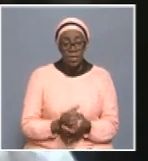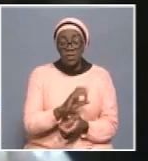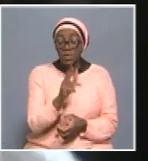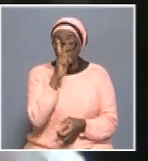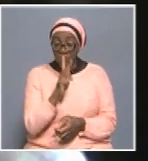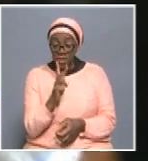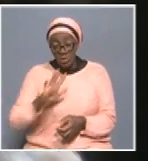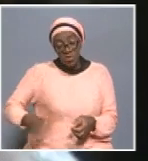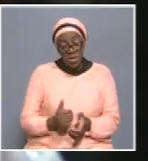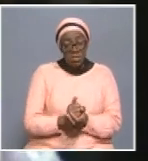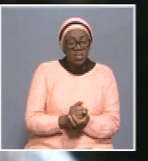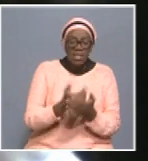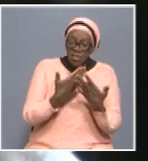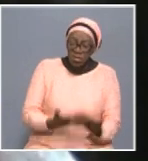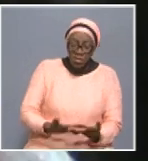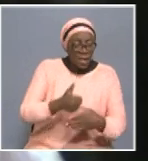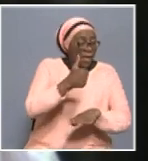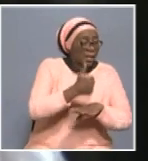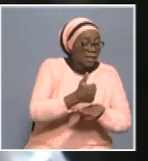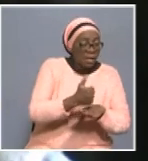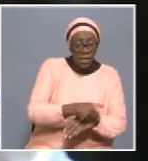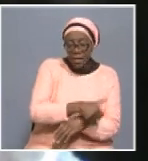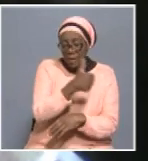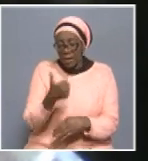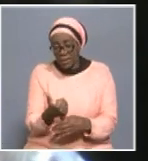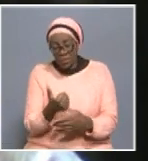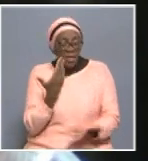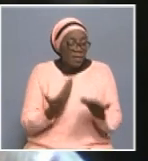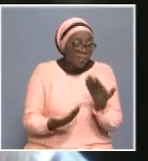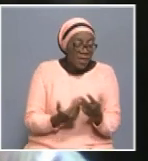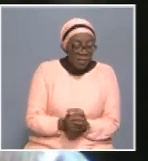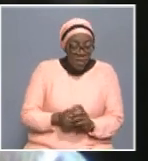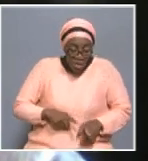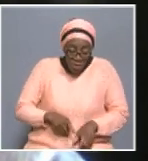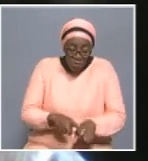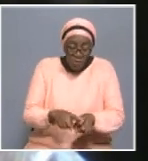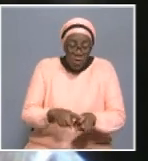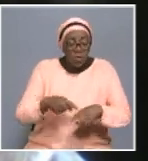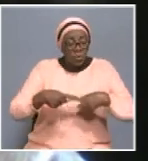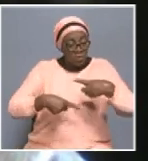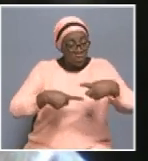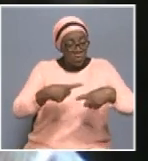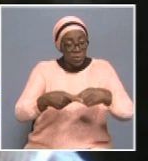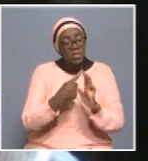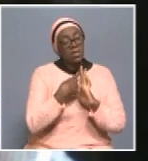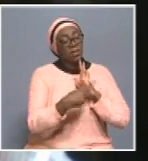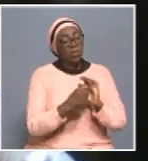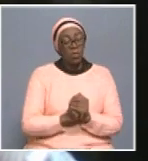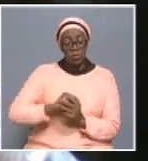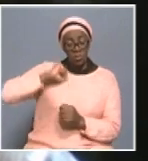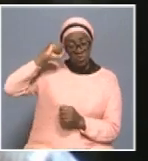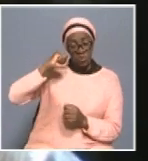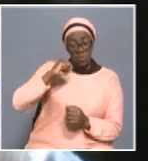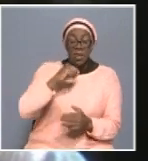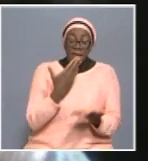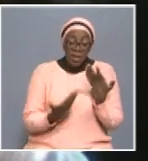maybe the party process, you go through the party process and the party process do not produce you as the person to represent the party and you want to try it